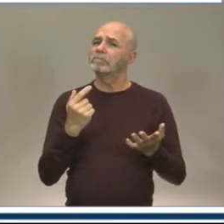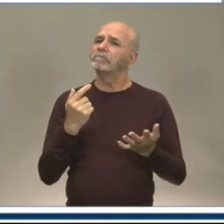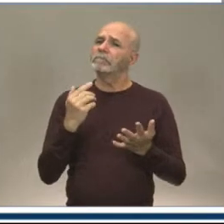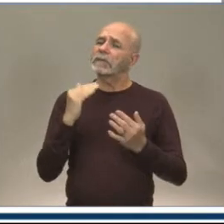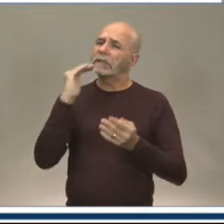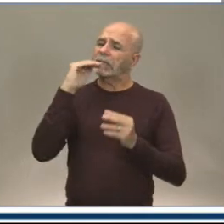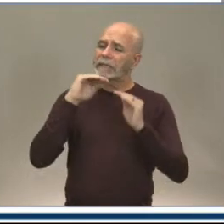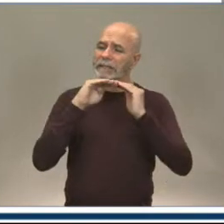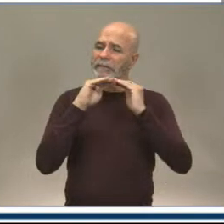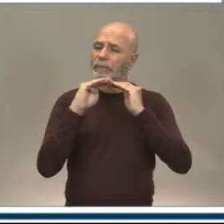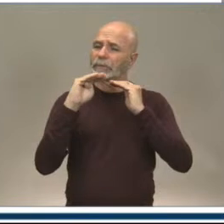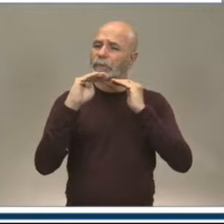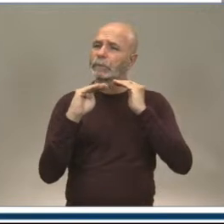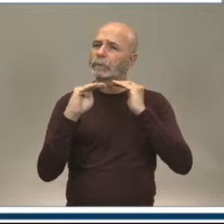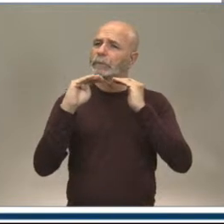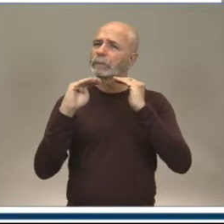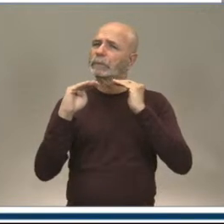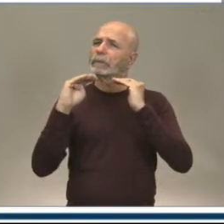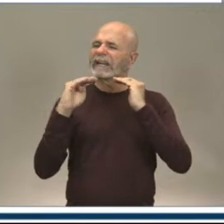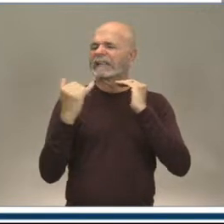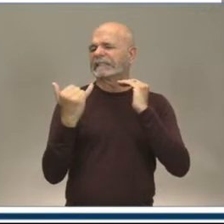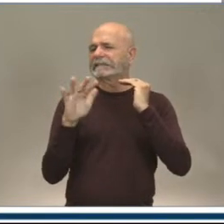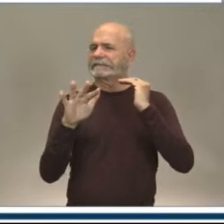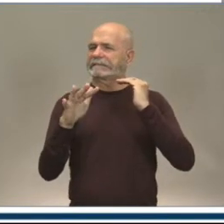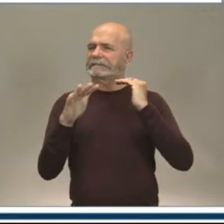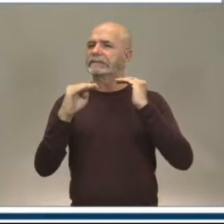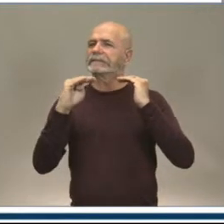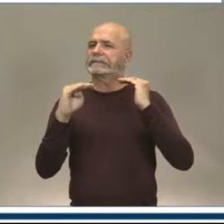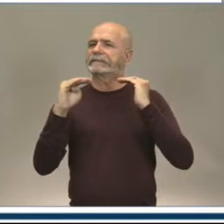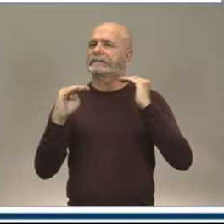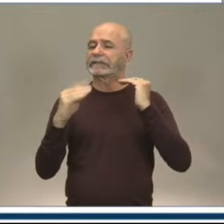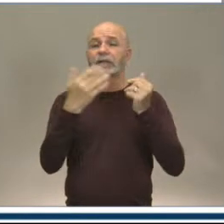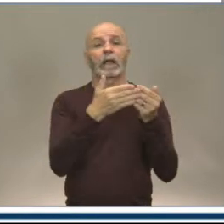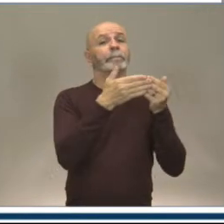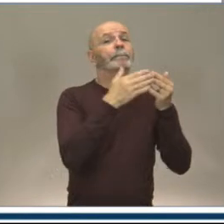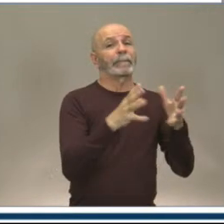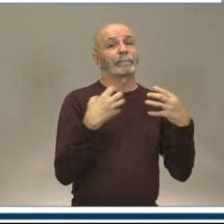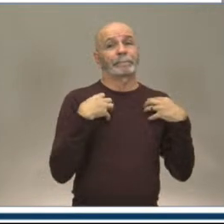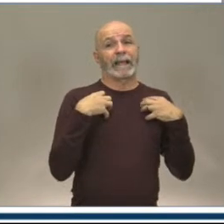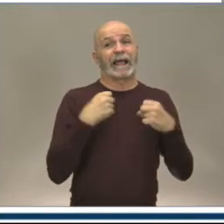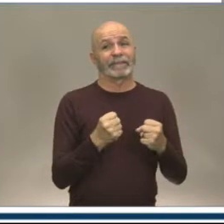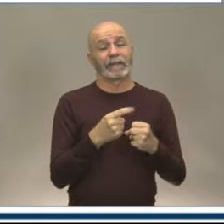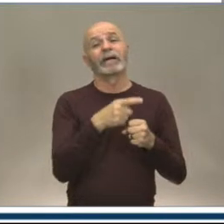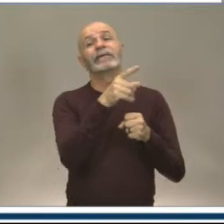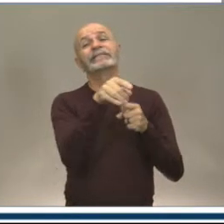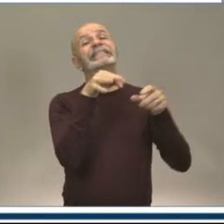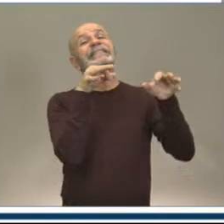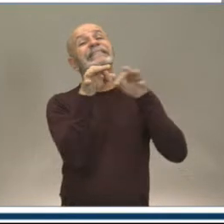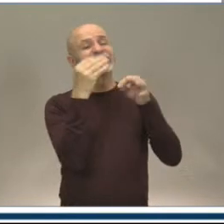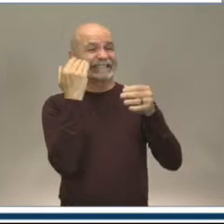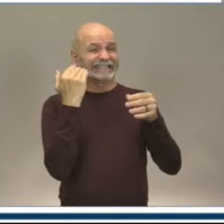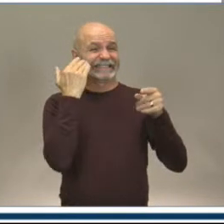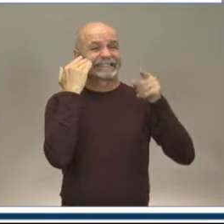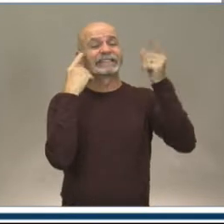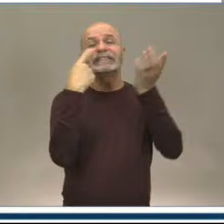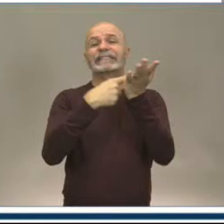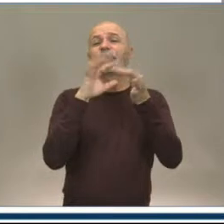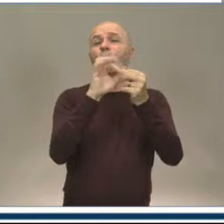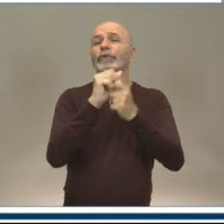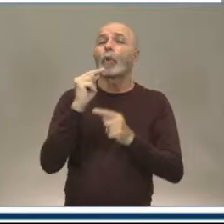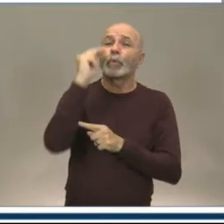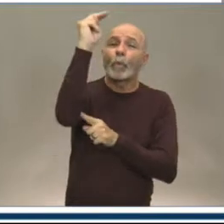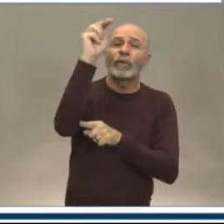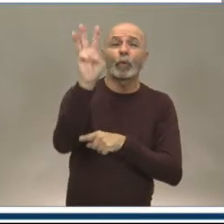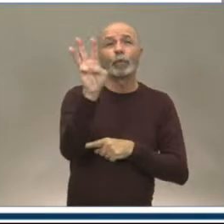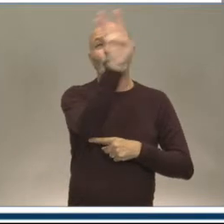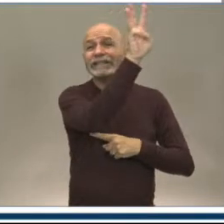now. Public Health has advised us that the outbreaks in the northern zones and the western zones